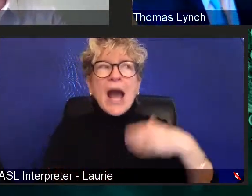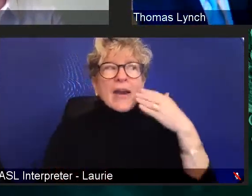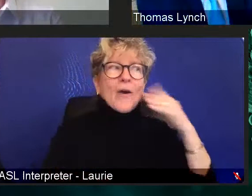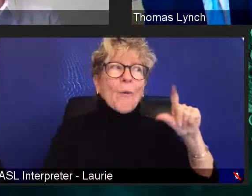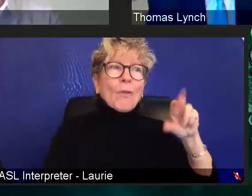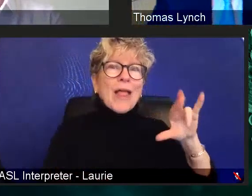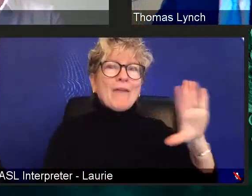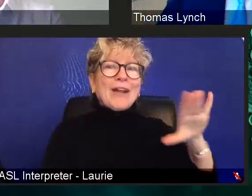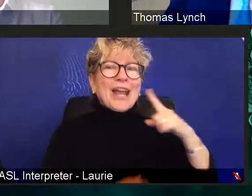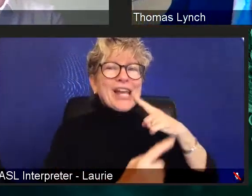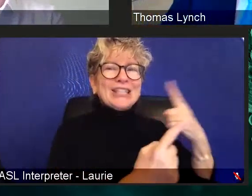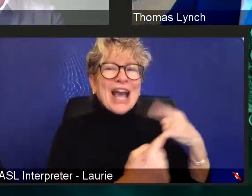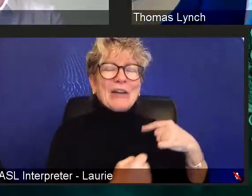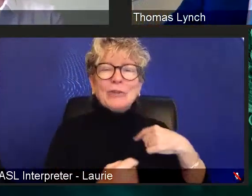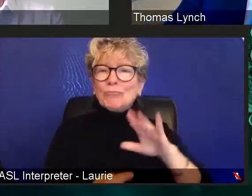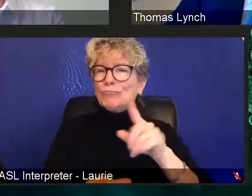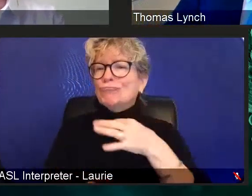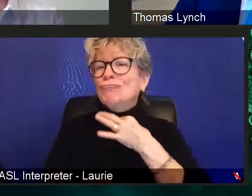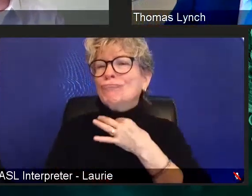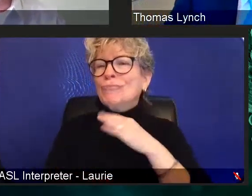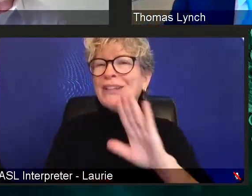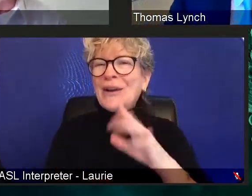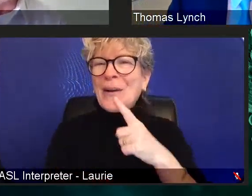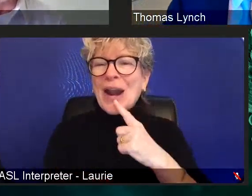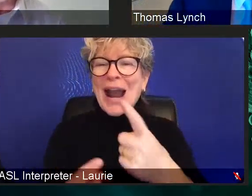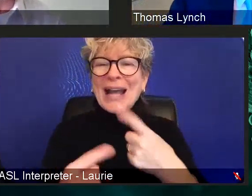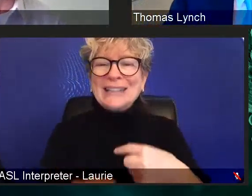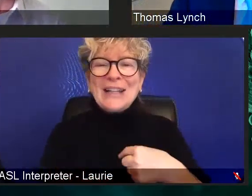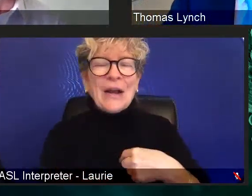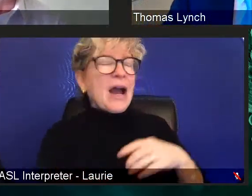answer it. Yeah, I haven't heard him recently